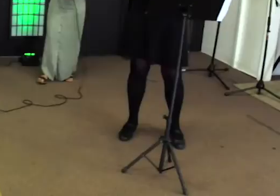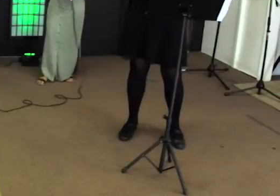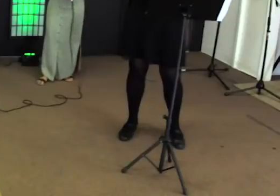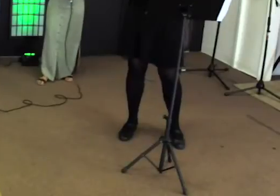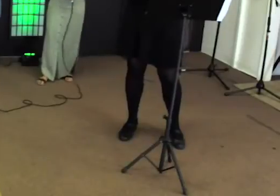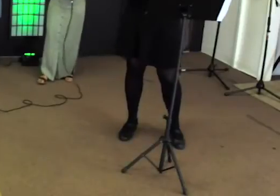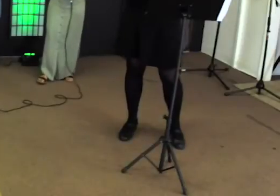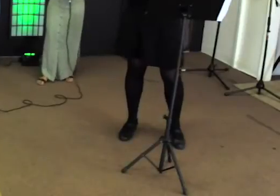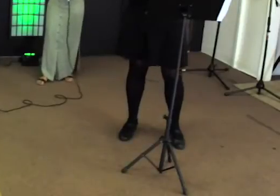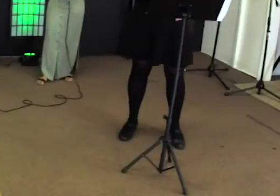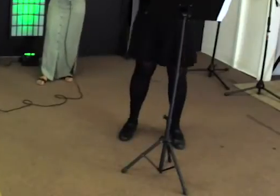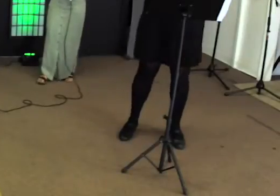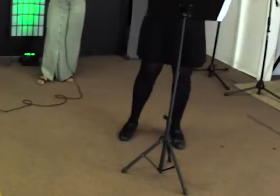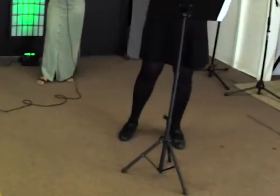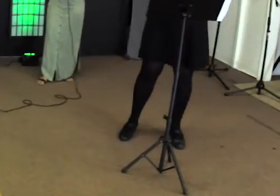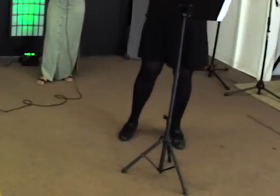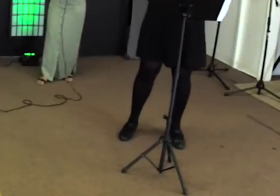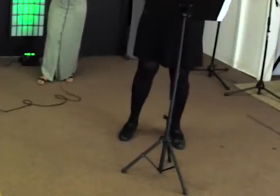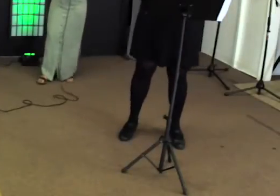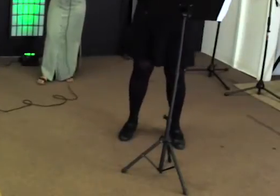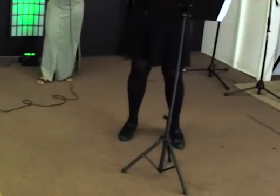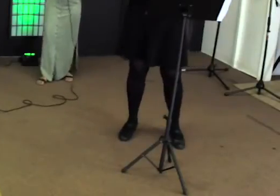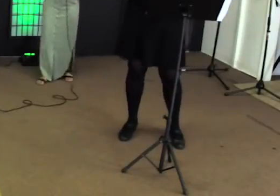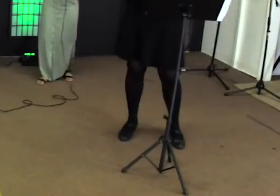In Jesus' name, amen.